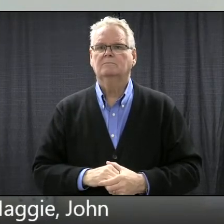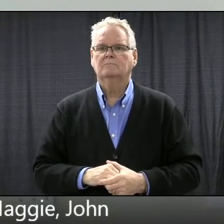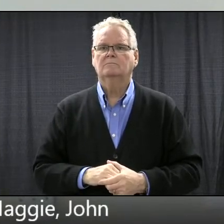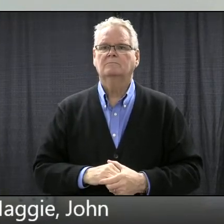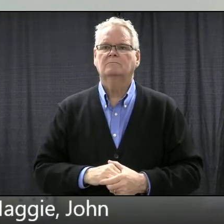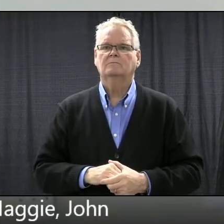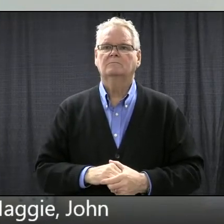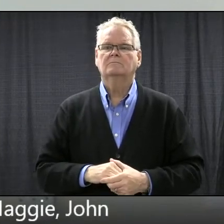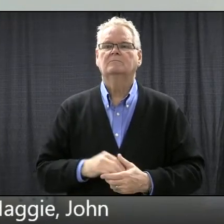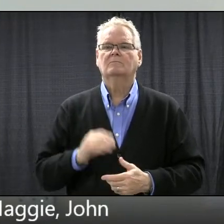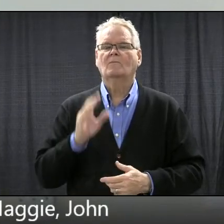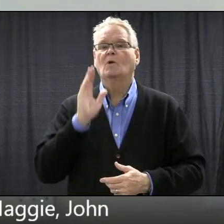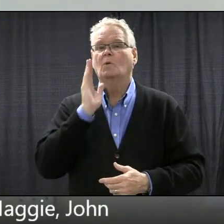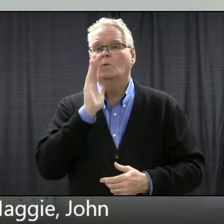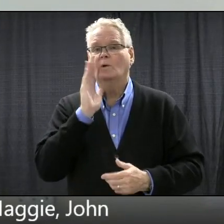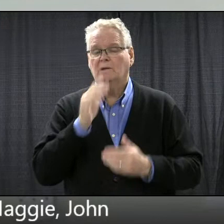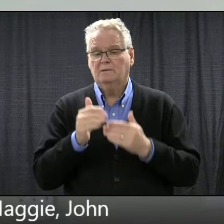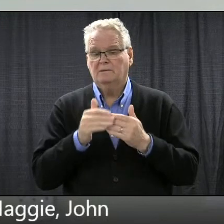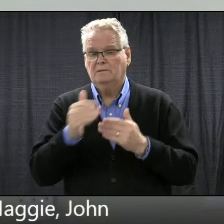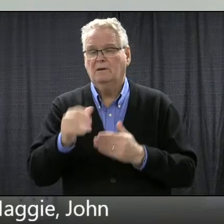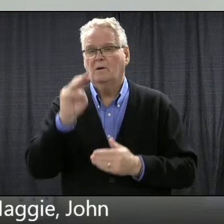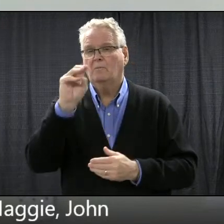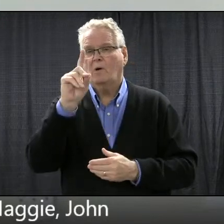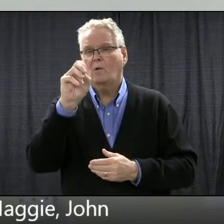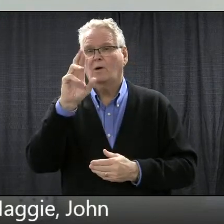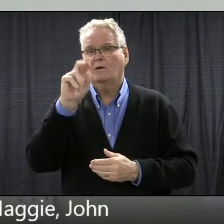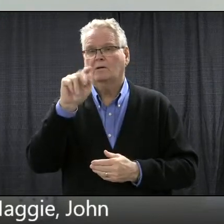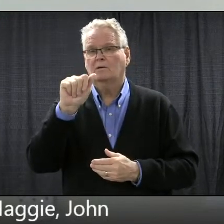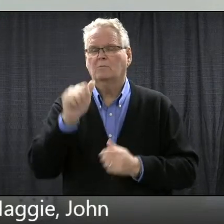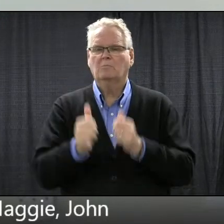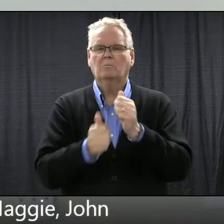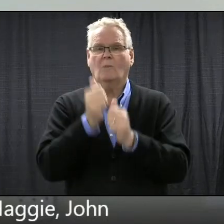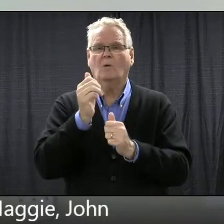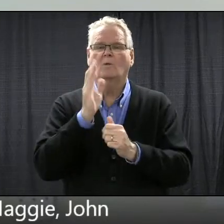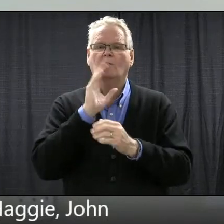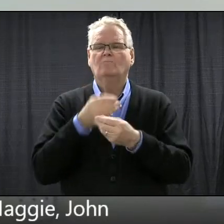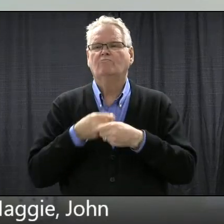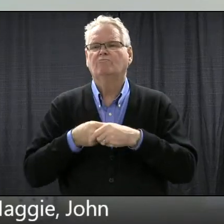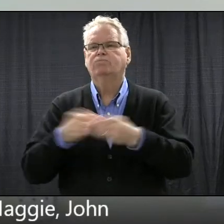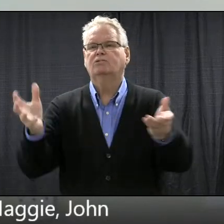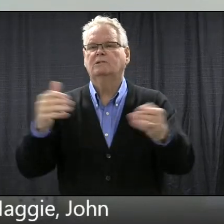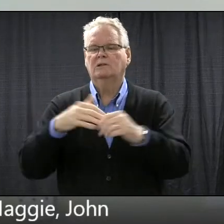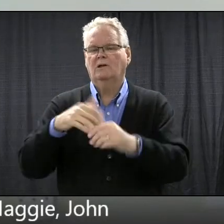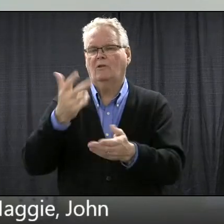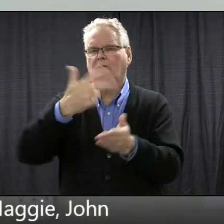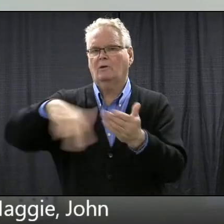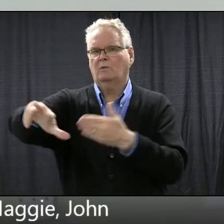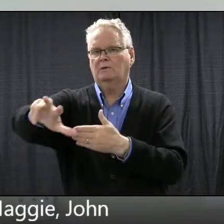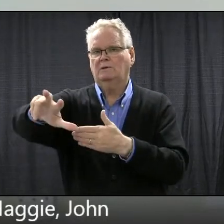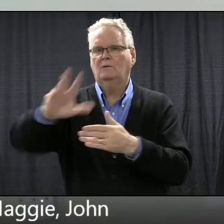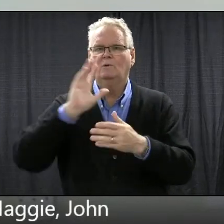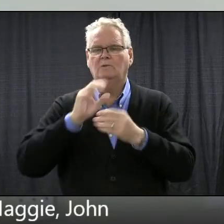3 weeks, not exclusively, but by and large, the vast majority will be Moderna.